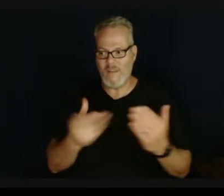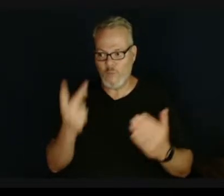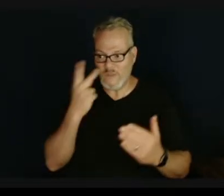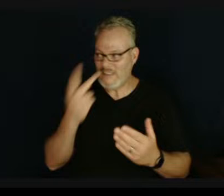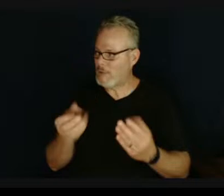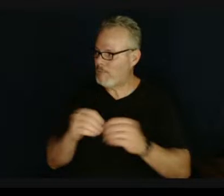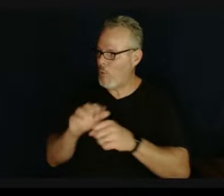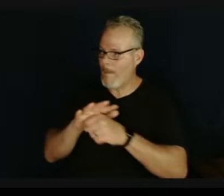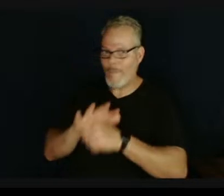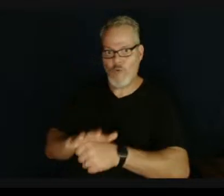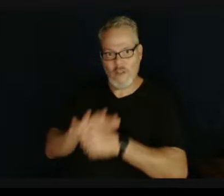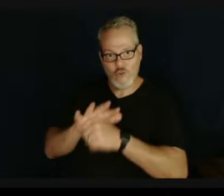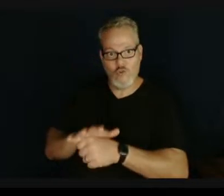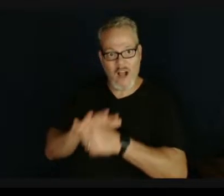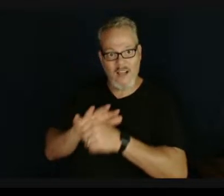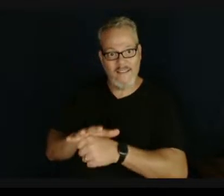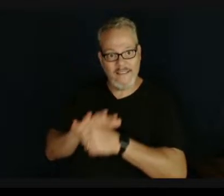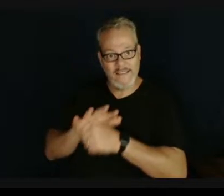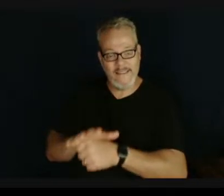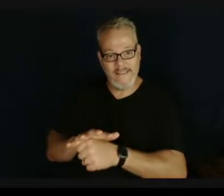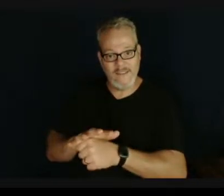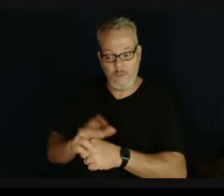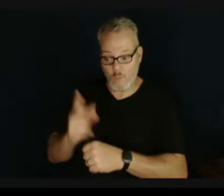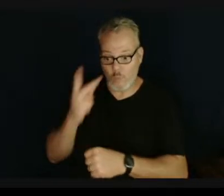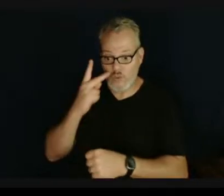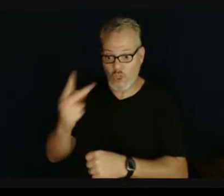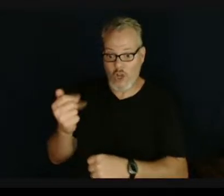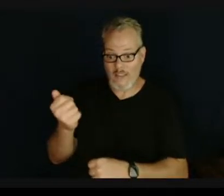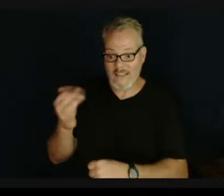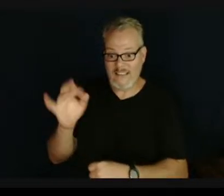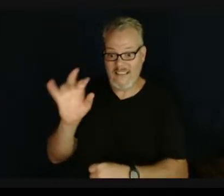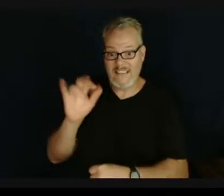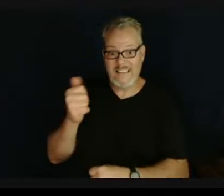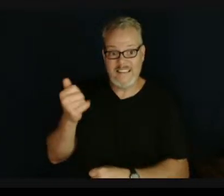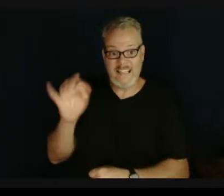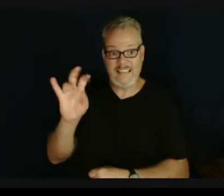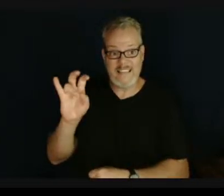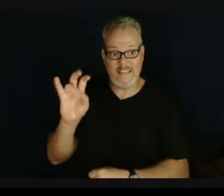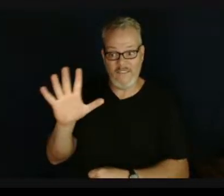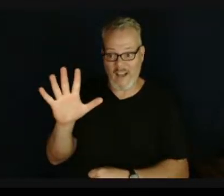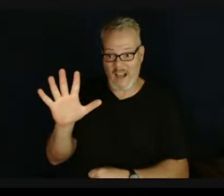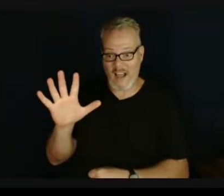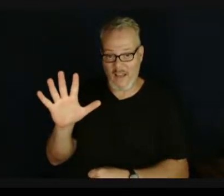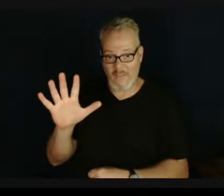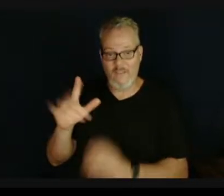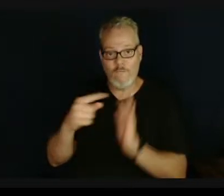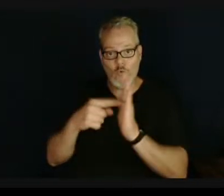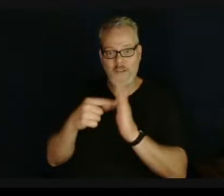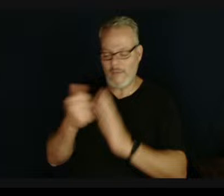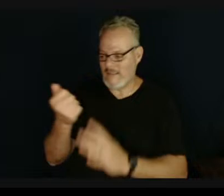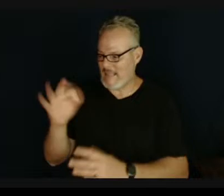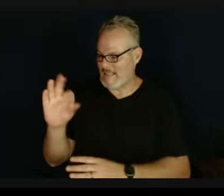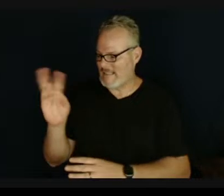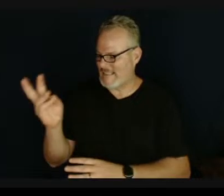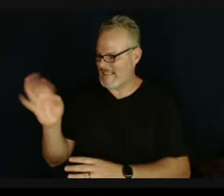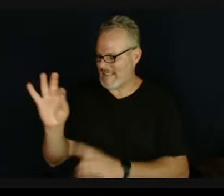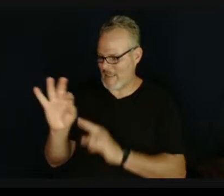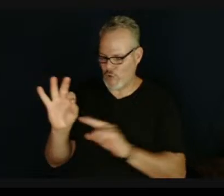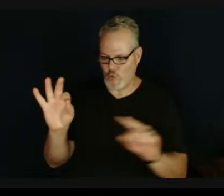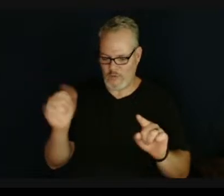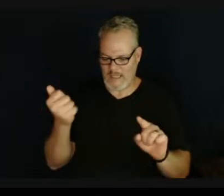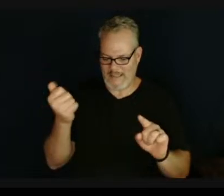pressurized, right? So like in the lead up to 75, for example, we'd had from 1969 to 74, the Mauna Ulu